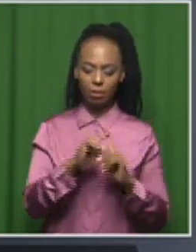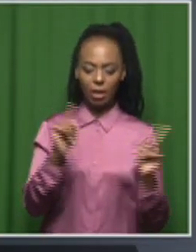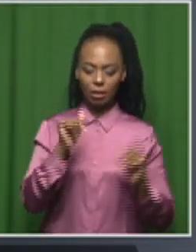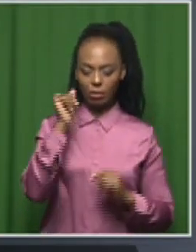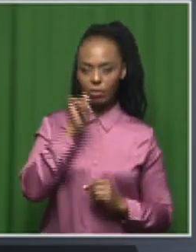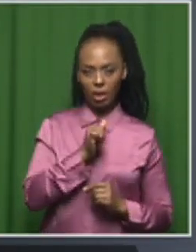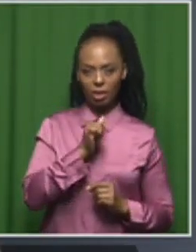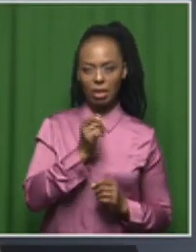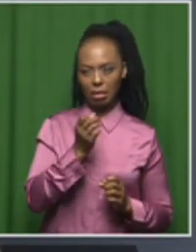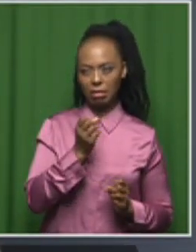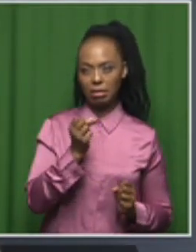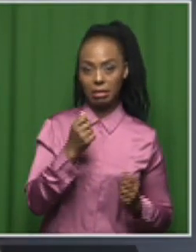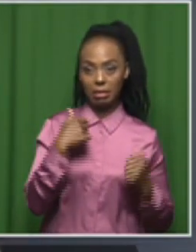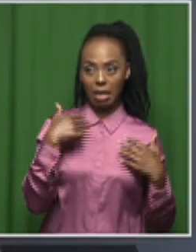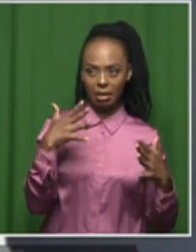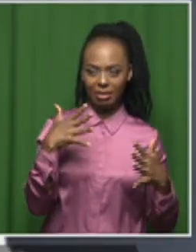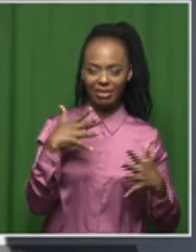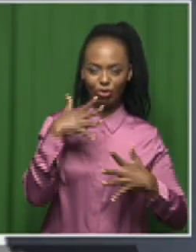funny,